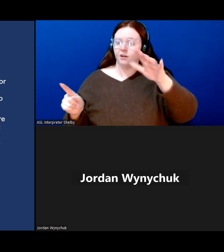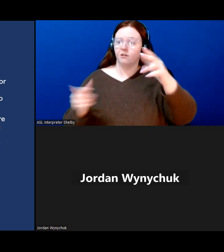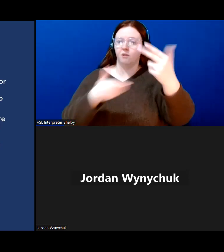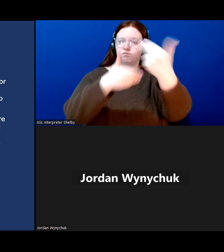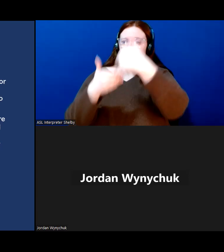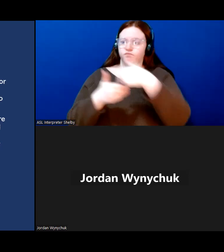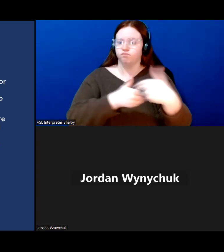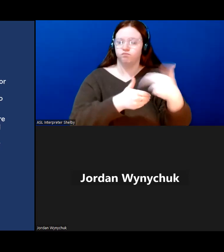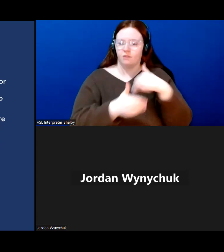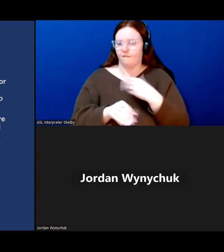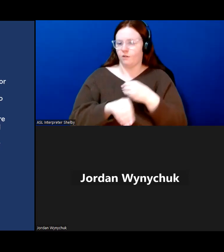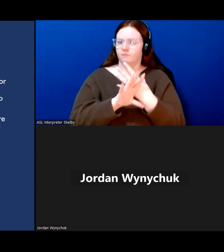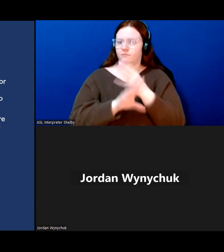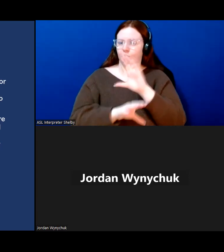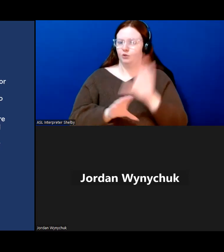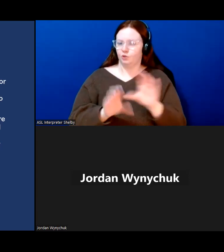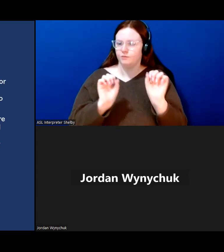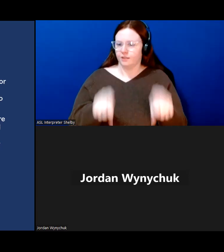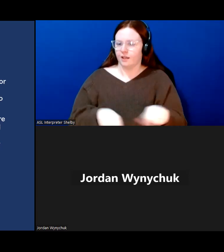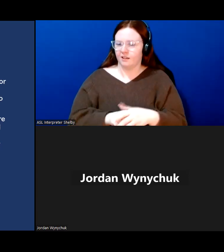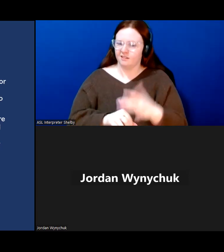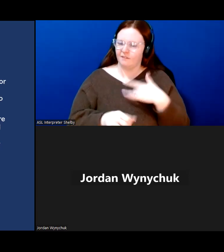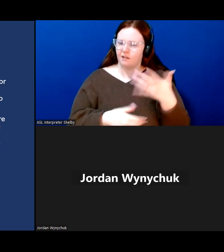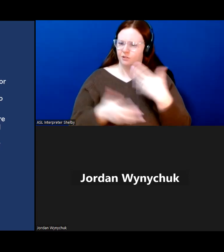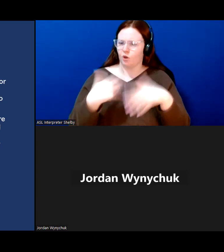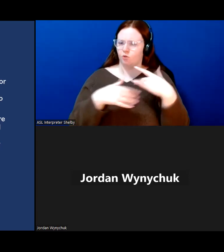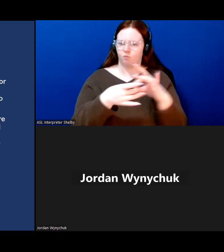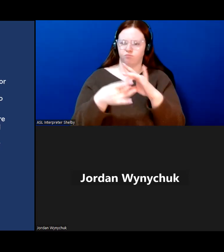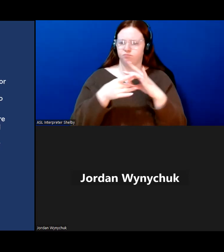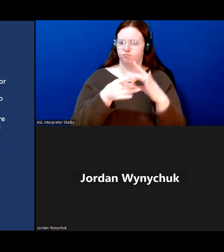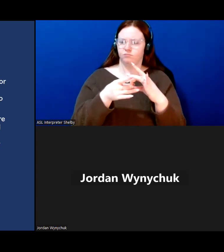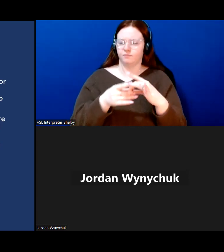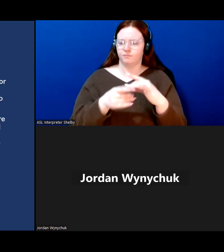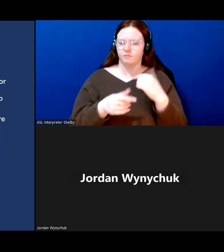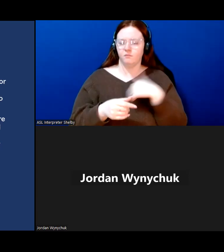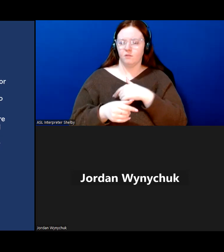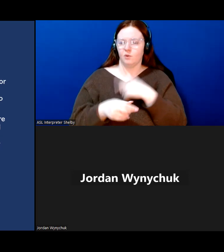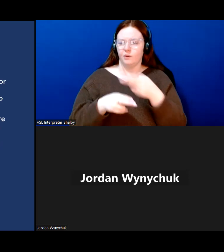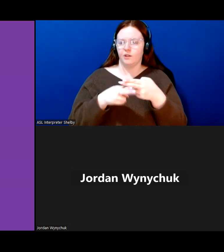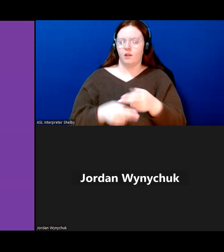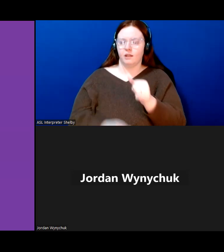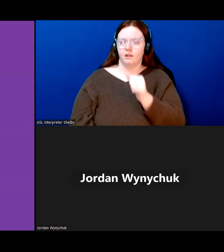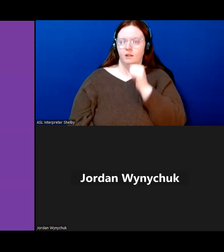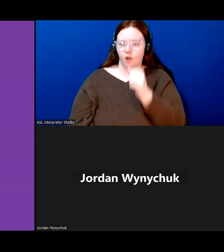really fun. And it builds that social connection. We like to call it informal peer support.